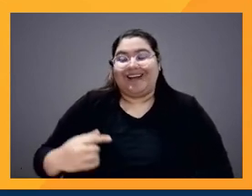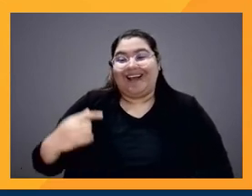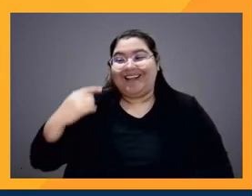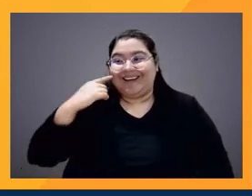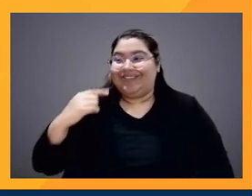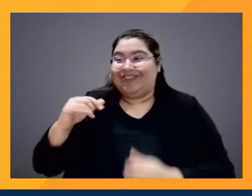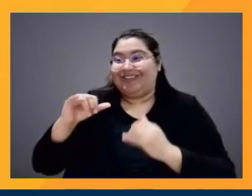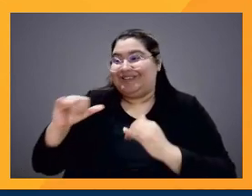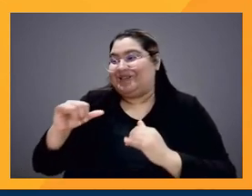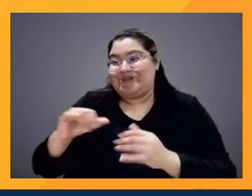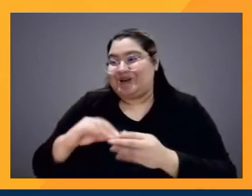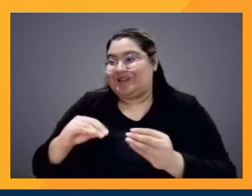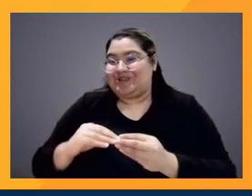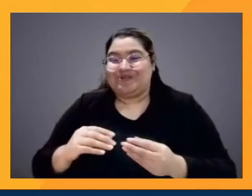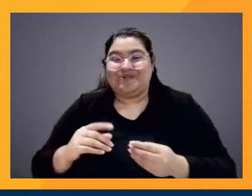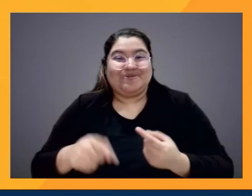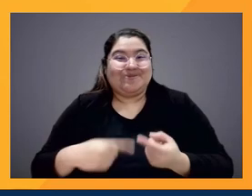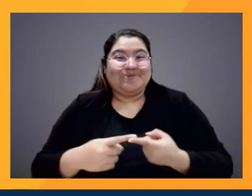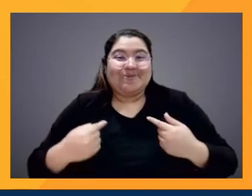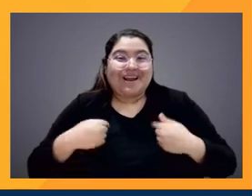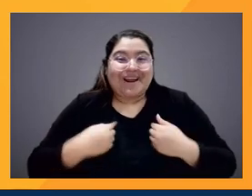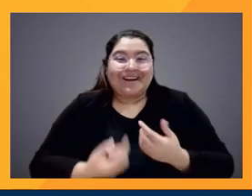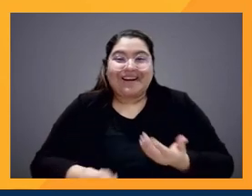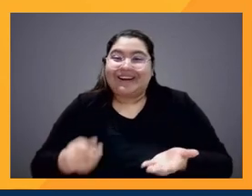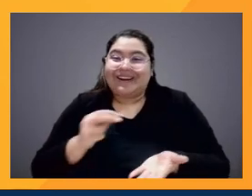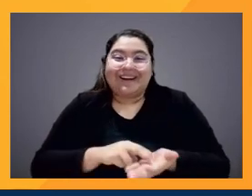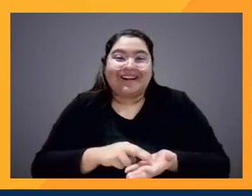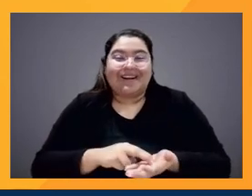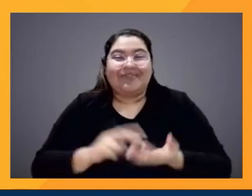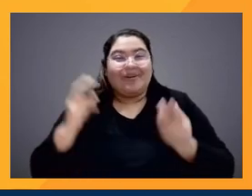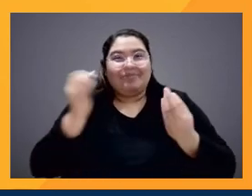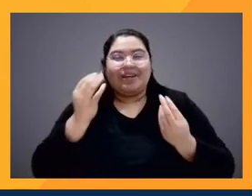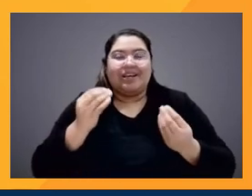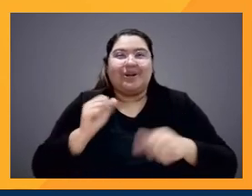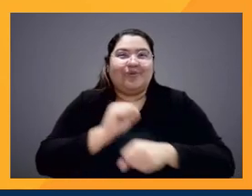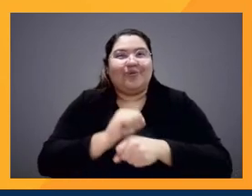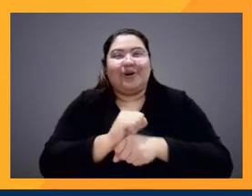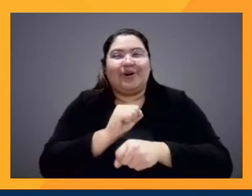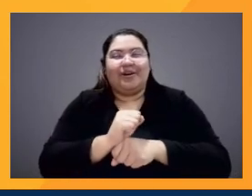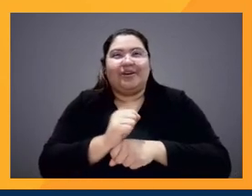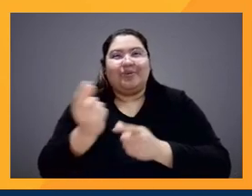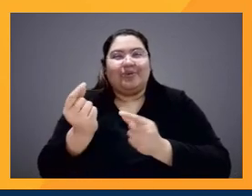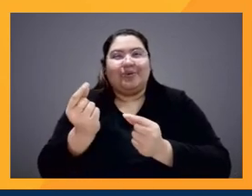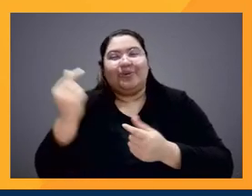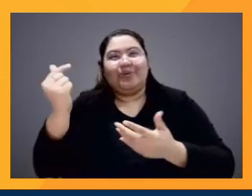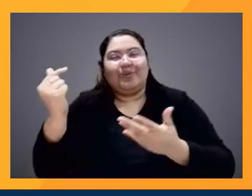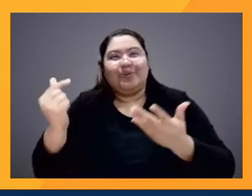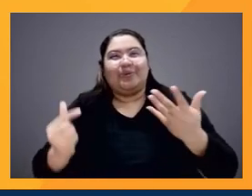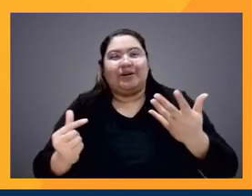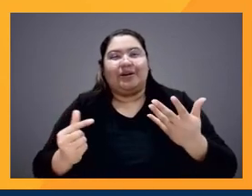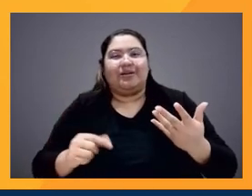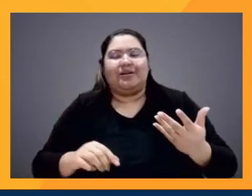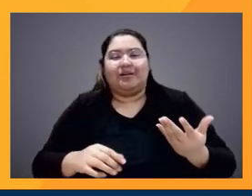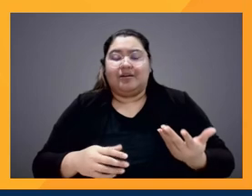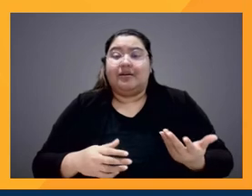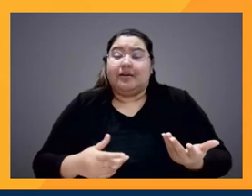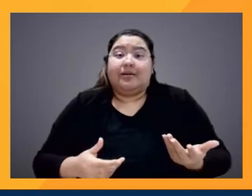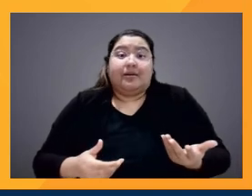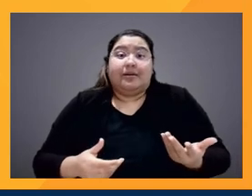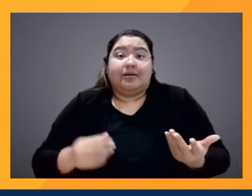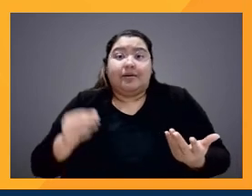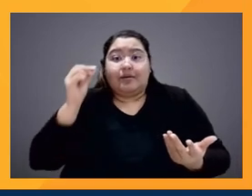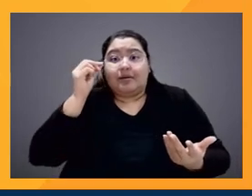faces like us in corporate America. There certainly weren't the numbers in Congress that there are today. So I'm incredibly